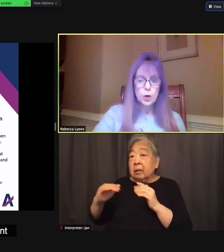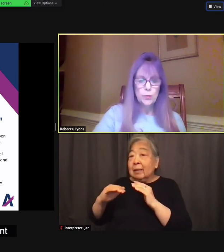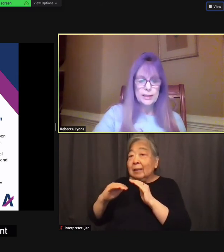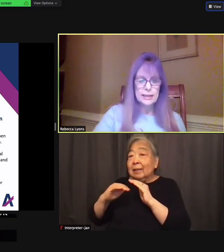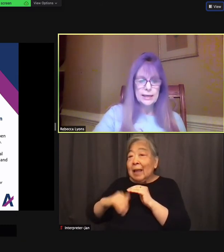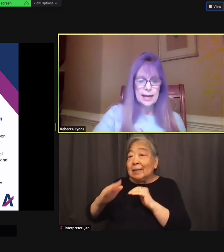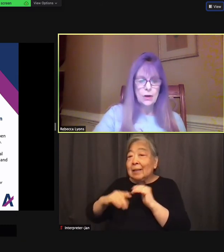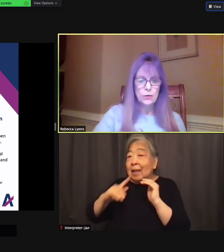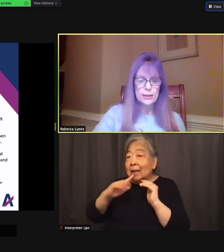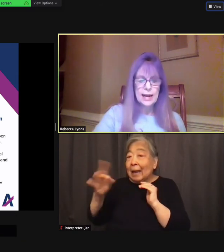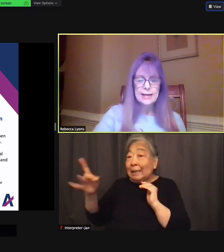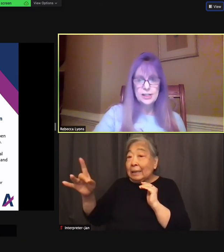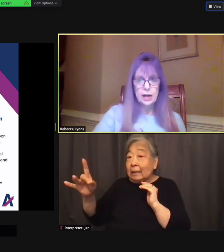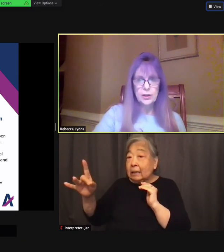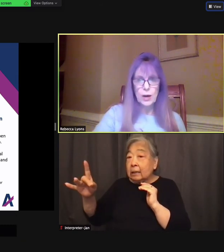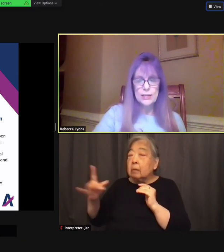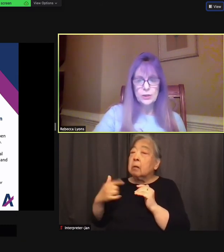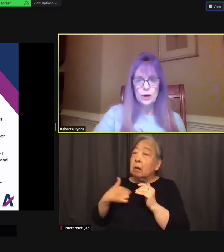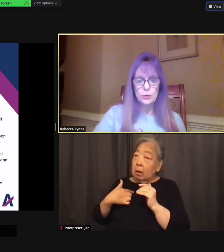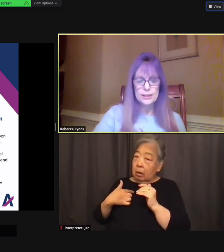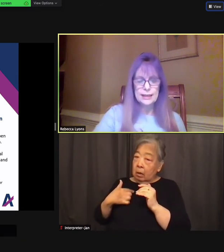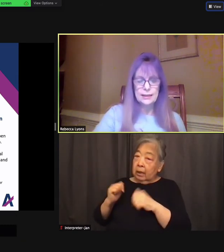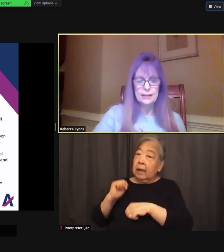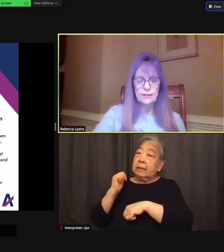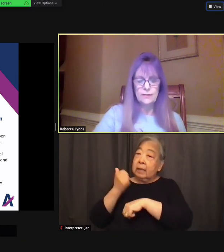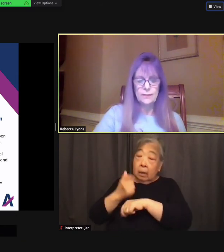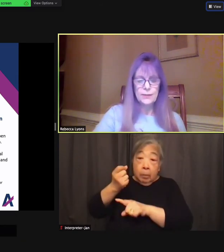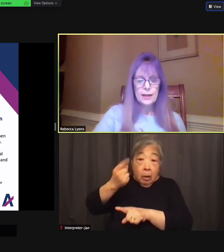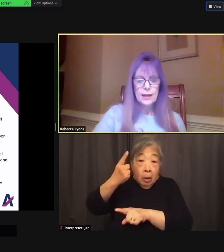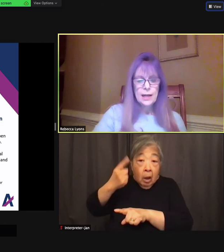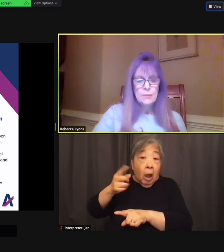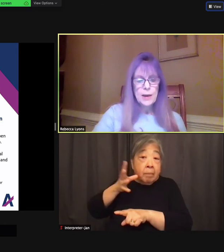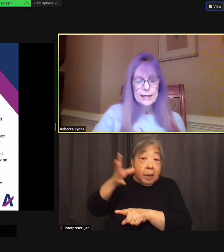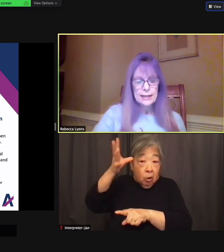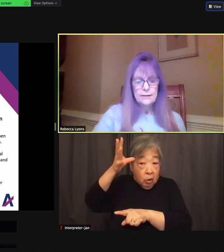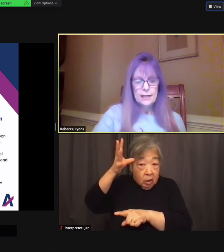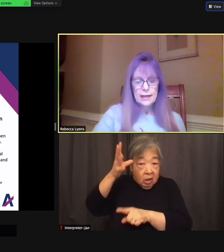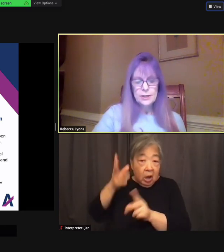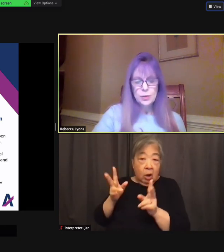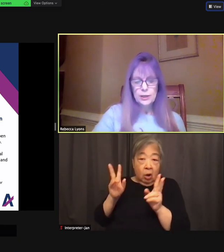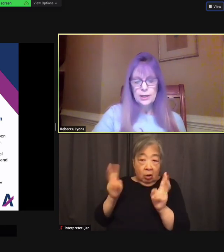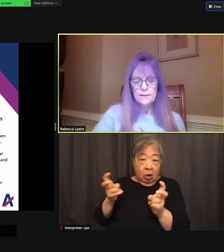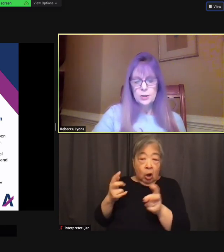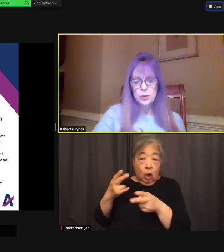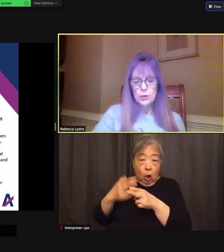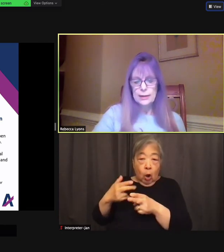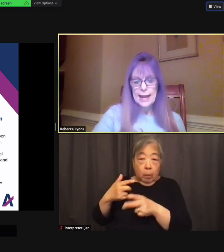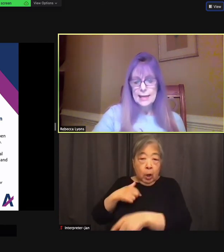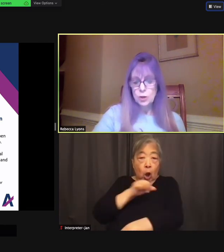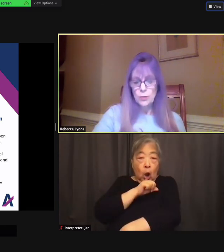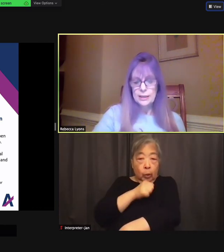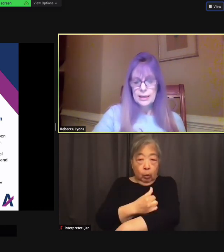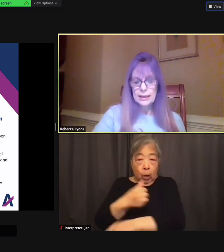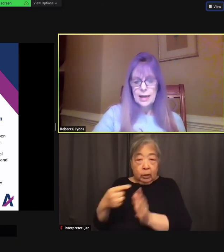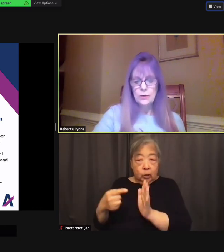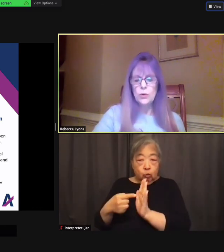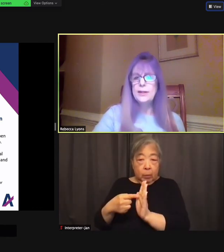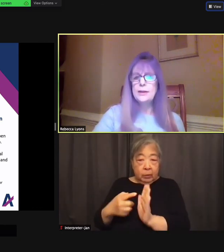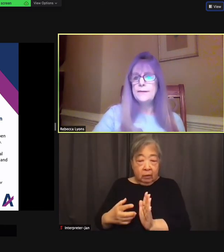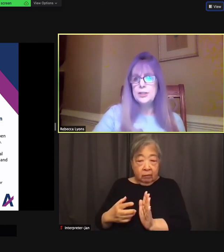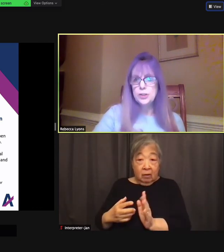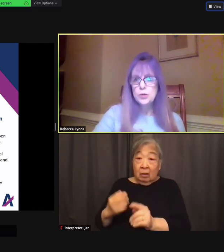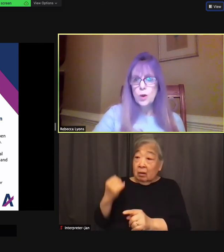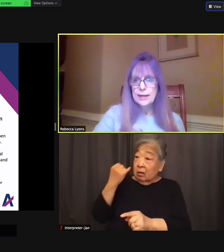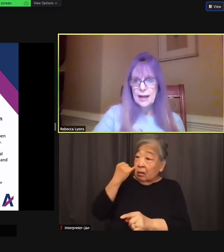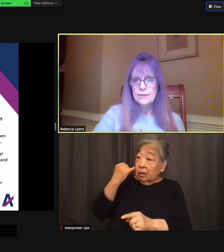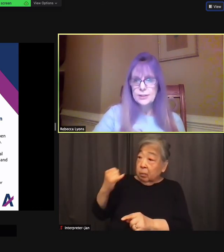must open the account as the authorized representative. But if the eligible individual can't open the account, or